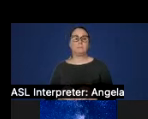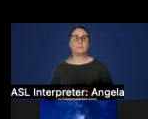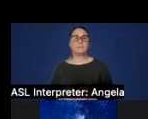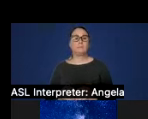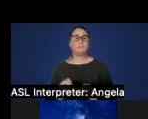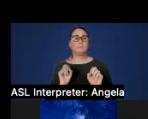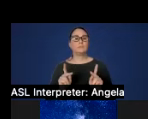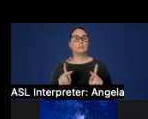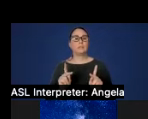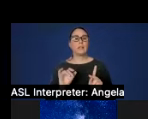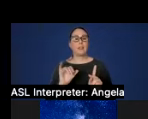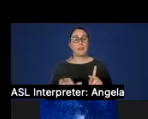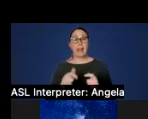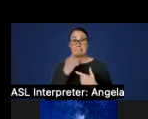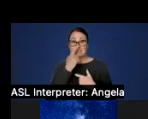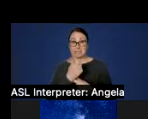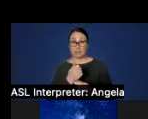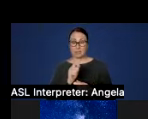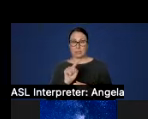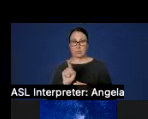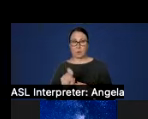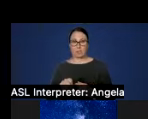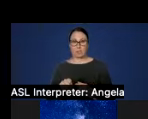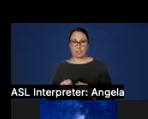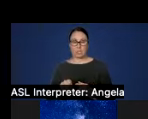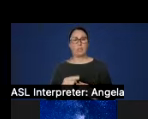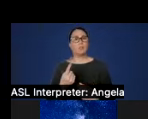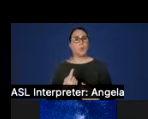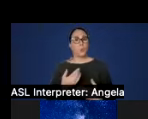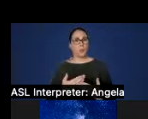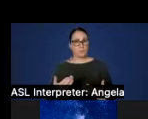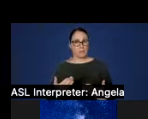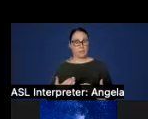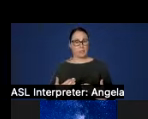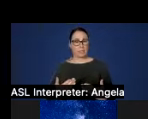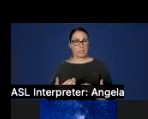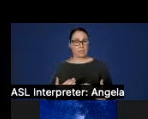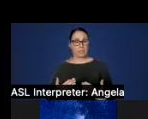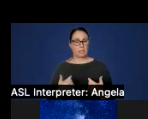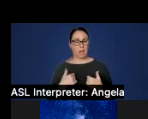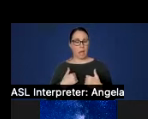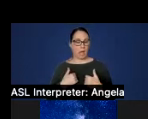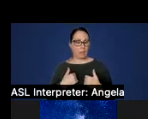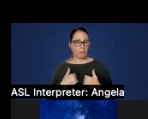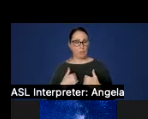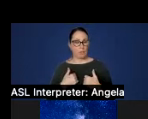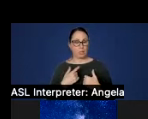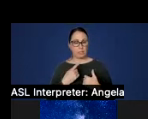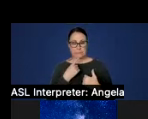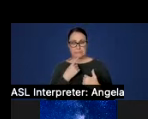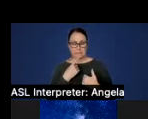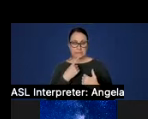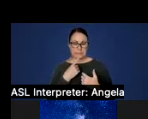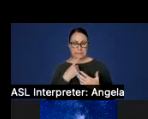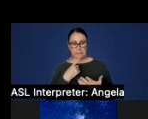Okay, that is a very interesting question. So one thing that I will say to, so I'm